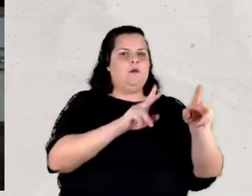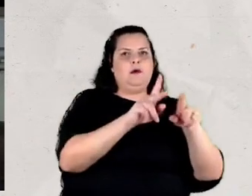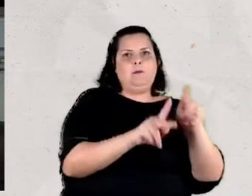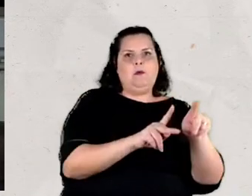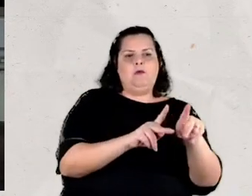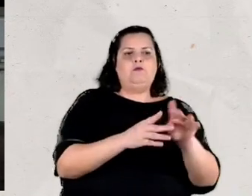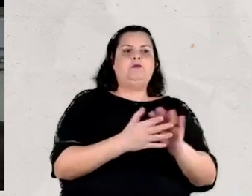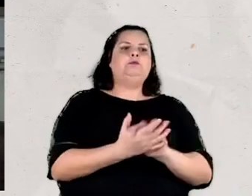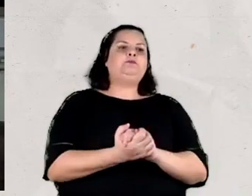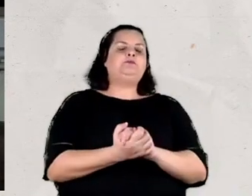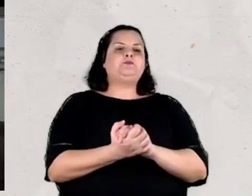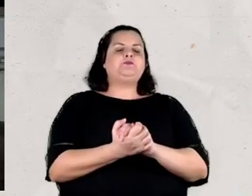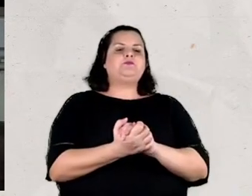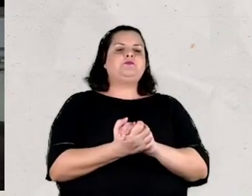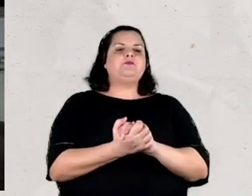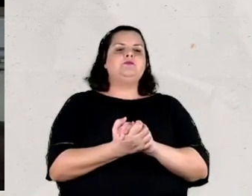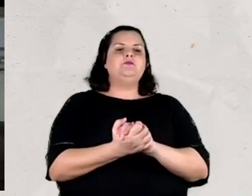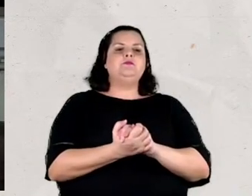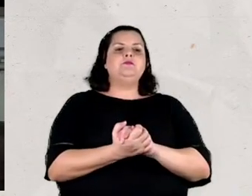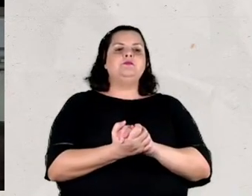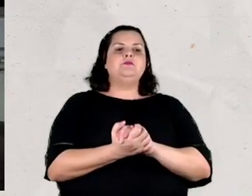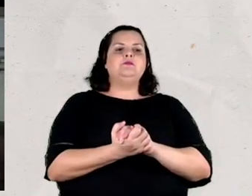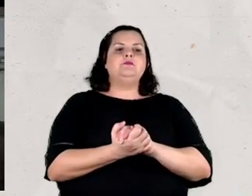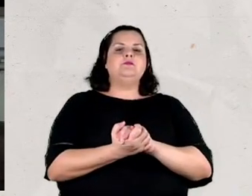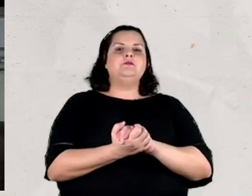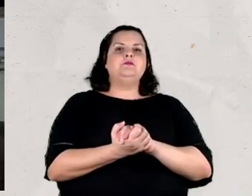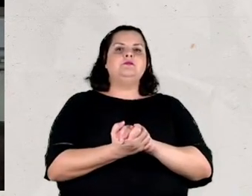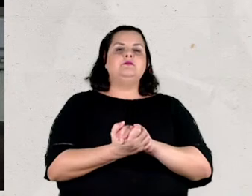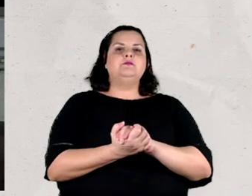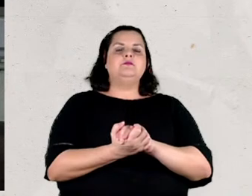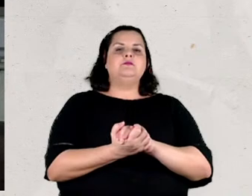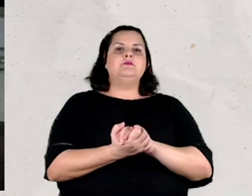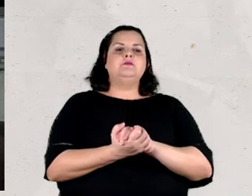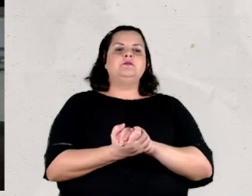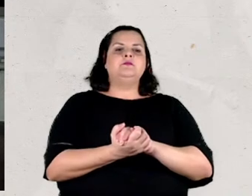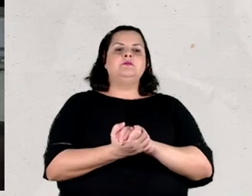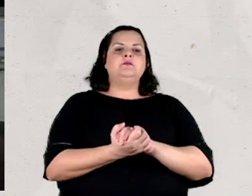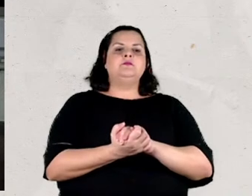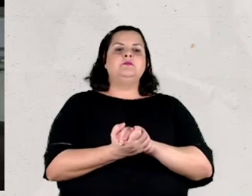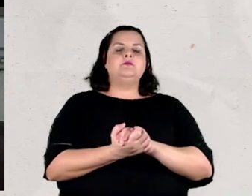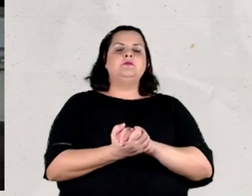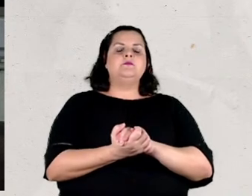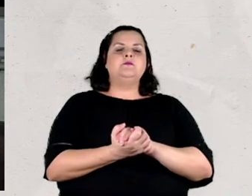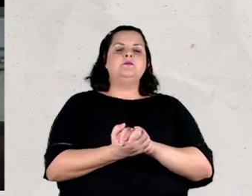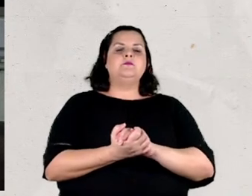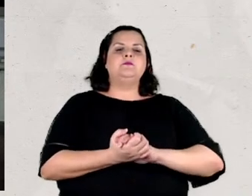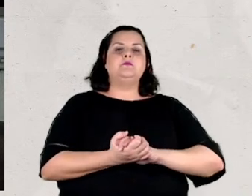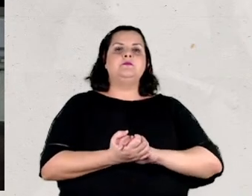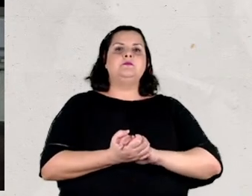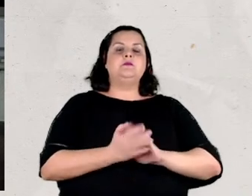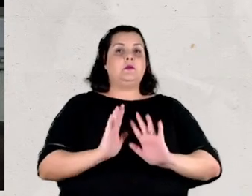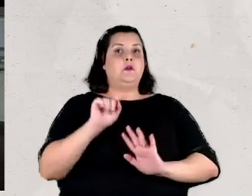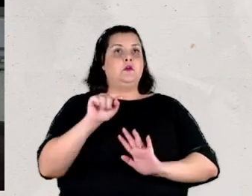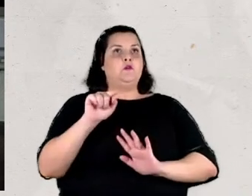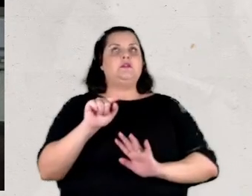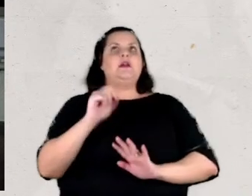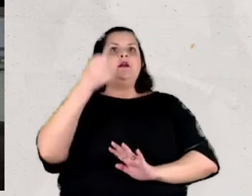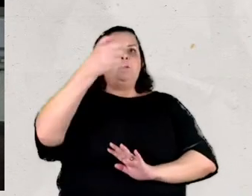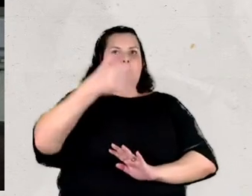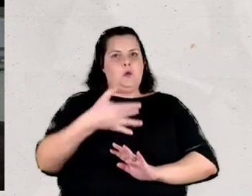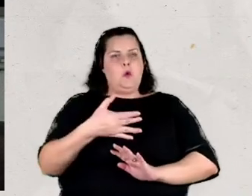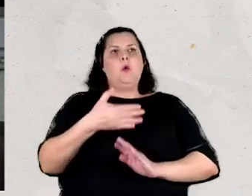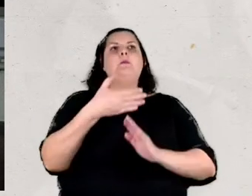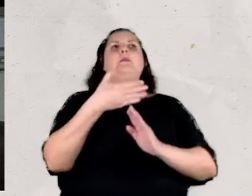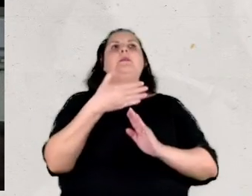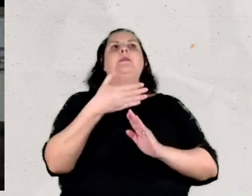Daniel, you had mentioned the Muslim Leadership Initiative project that I'm involved with. And so I've had almost